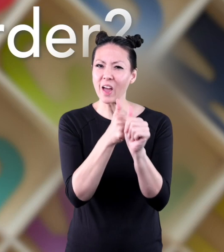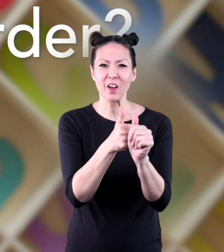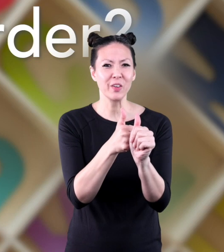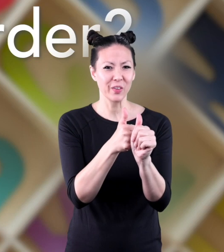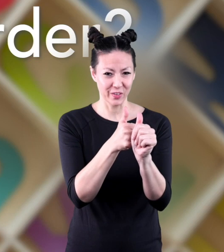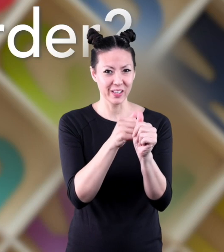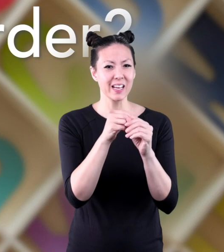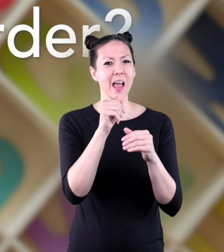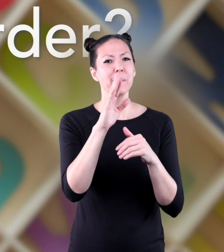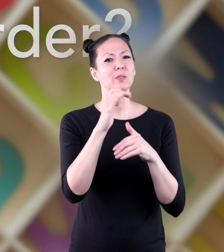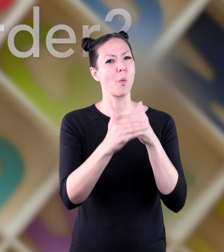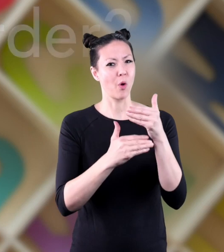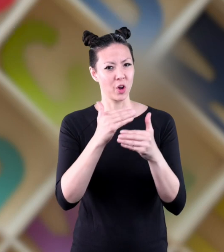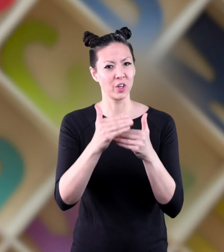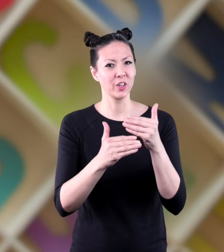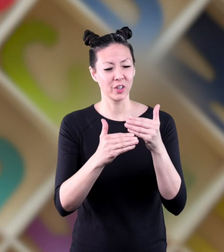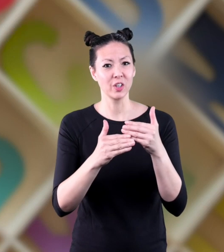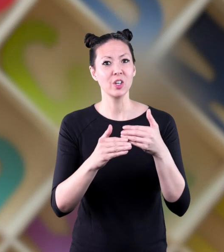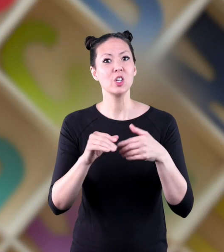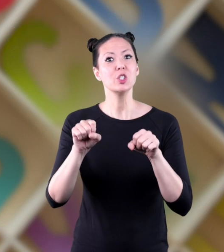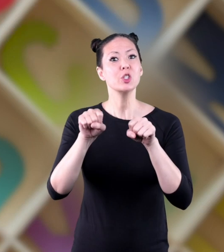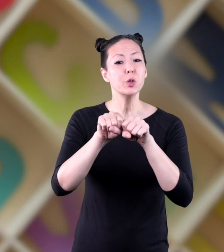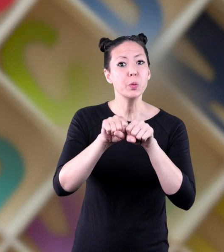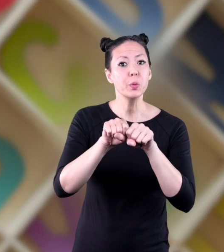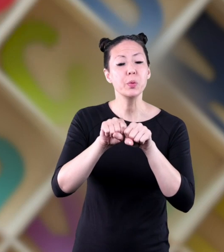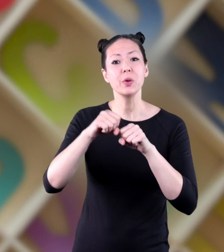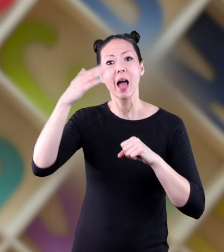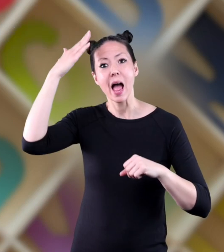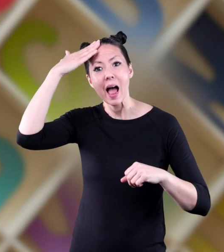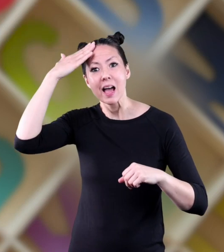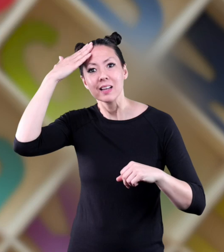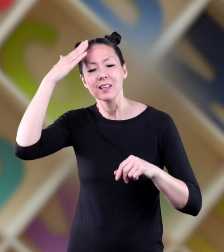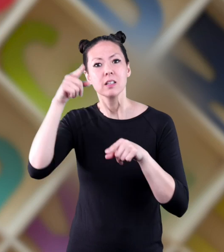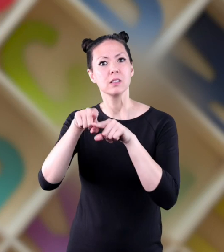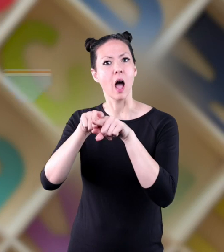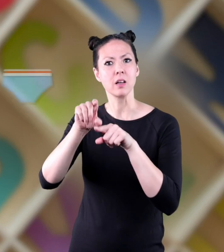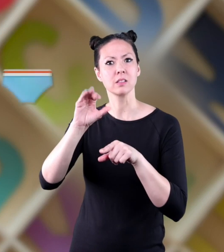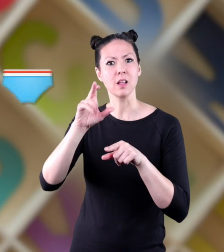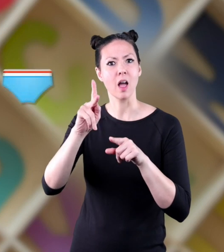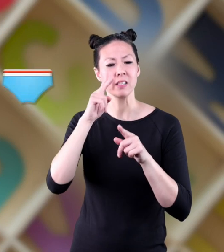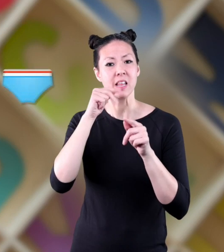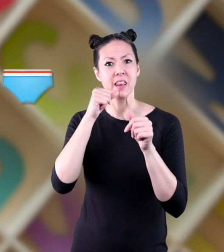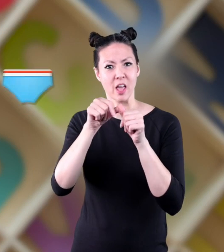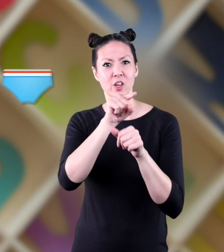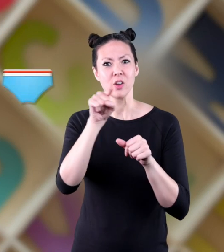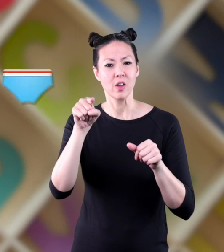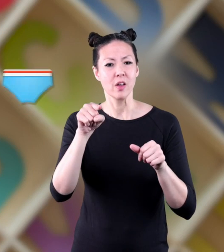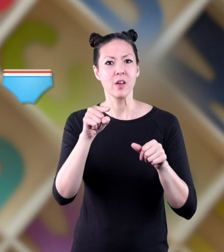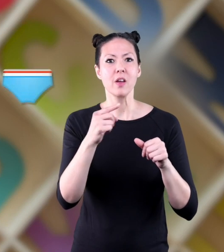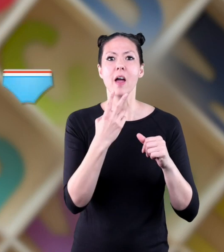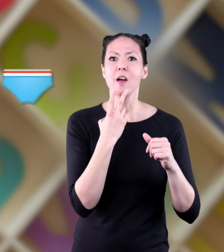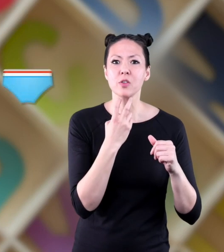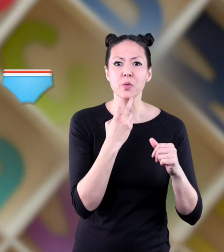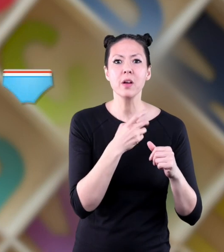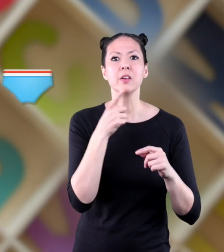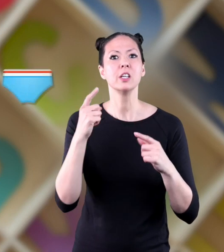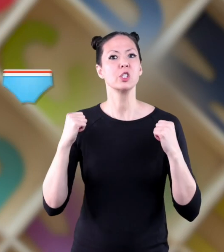in alphabetical order? Shoe, hat, sock, underwear,